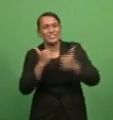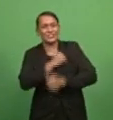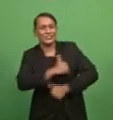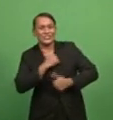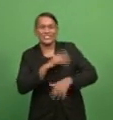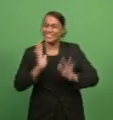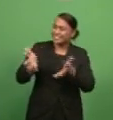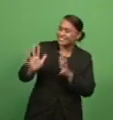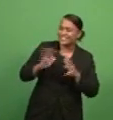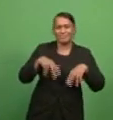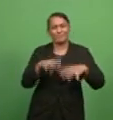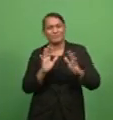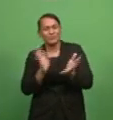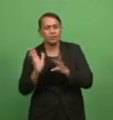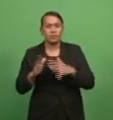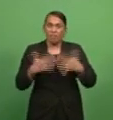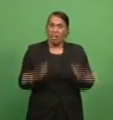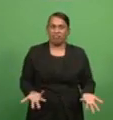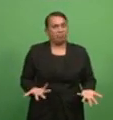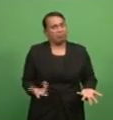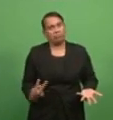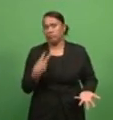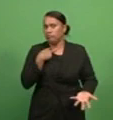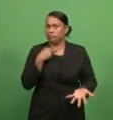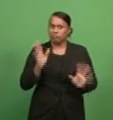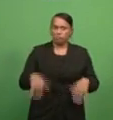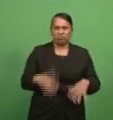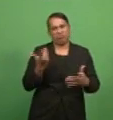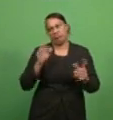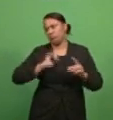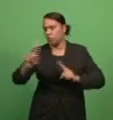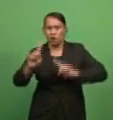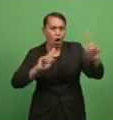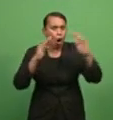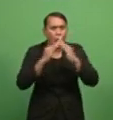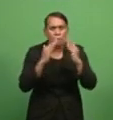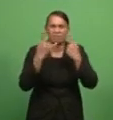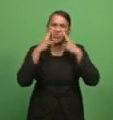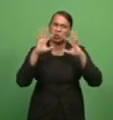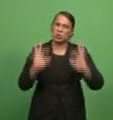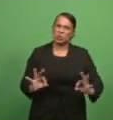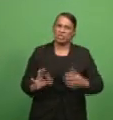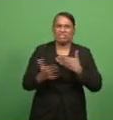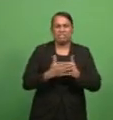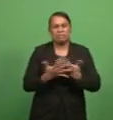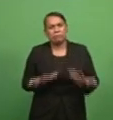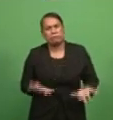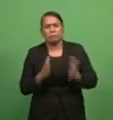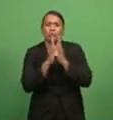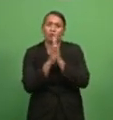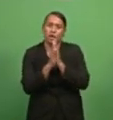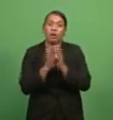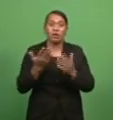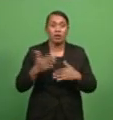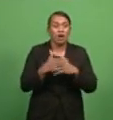So now you'll be at home, curfew starts. As soon as you're at home, you do your prayers, you open your fast, and you learn